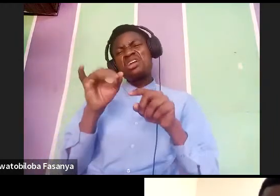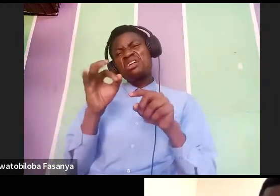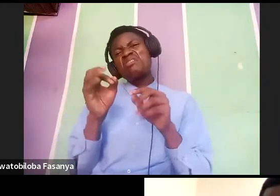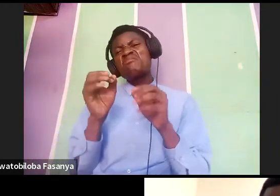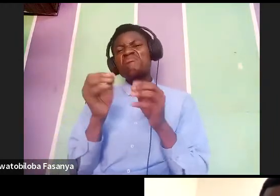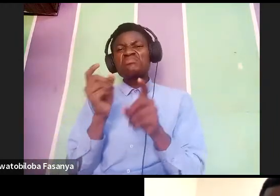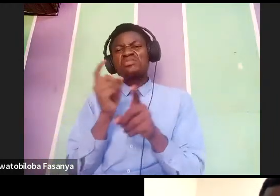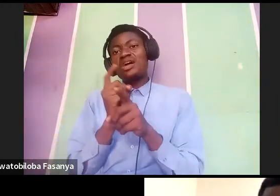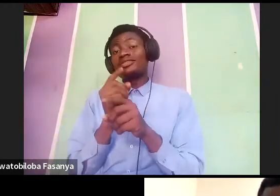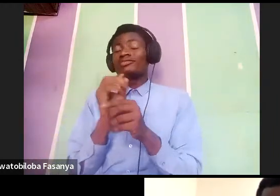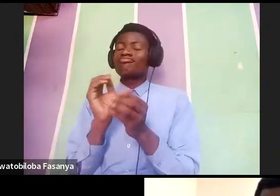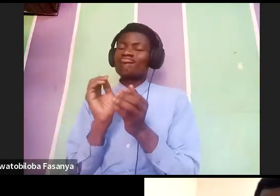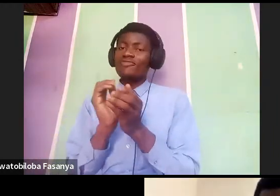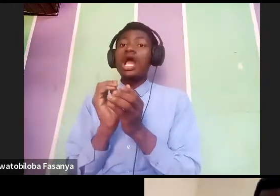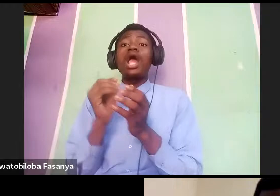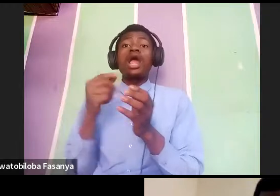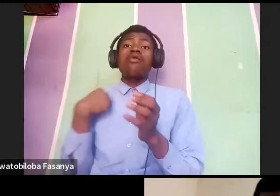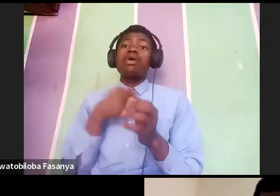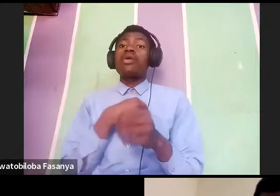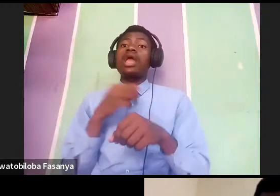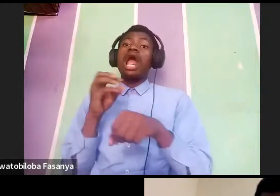home. Of course,